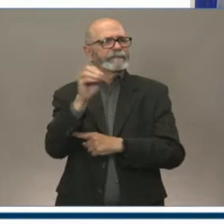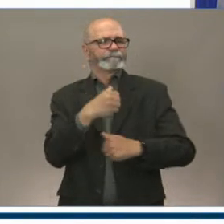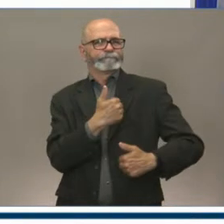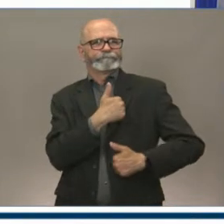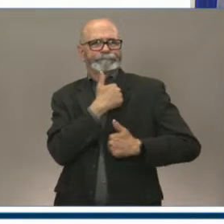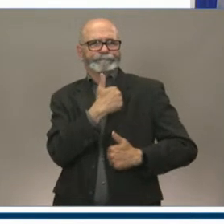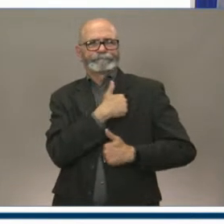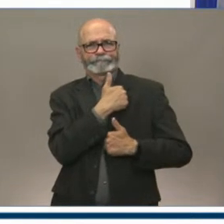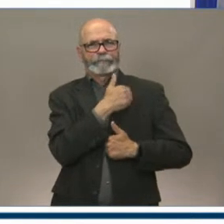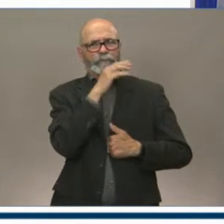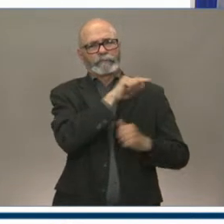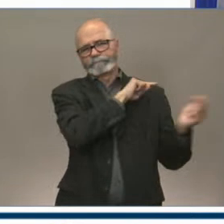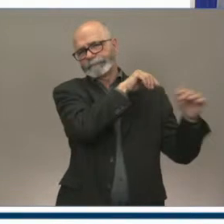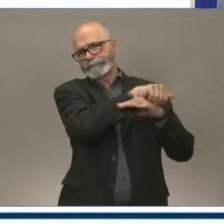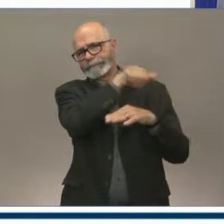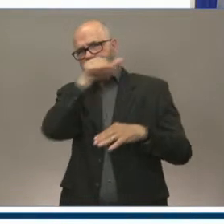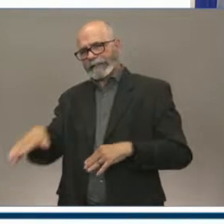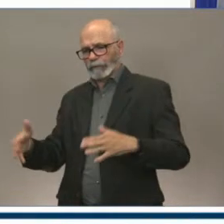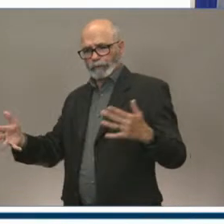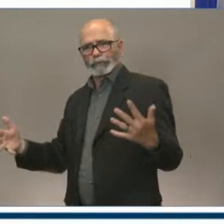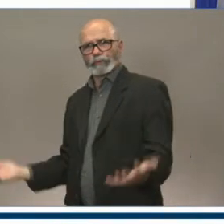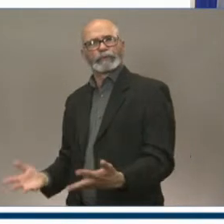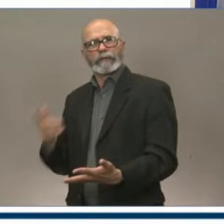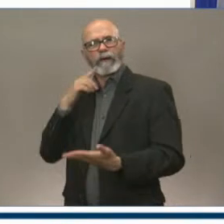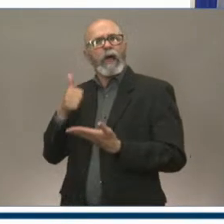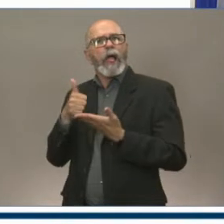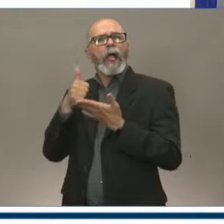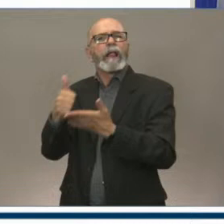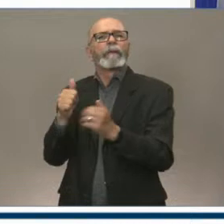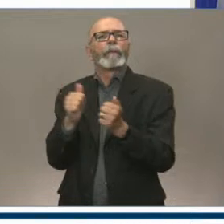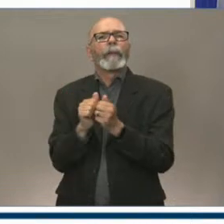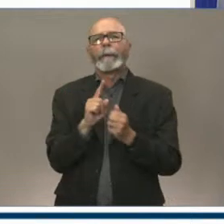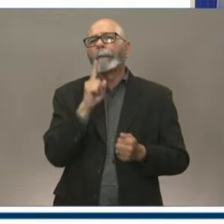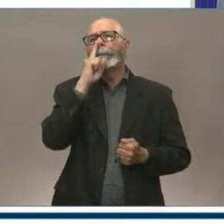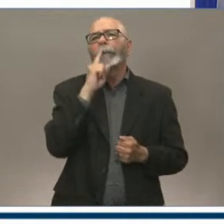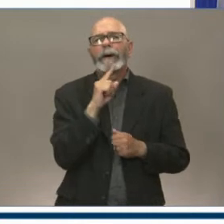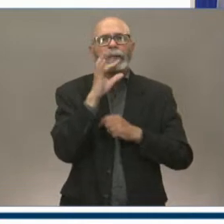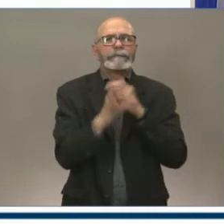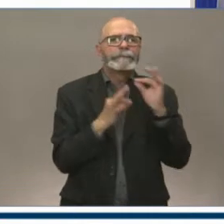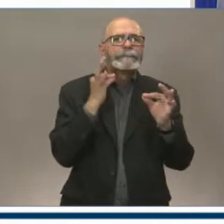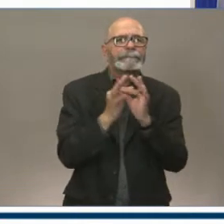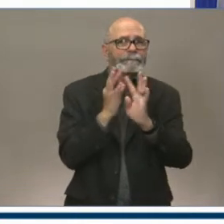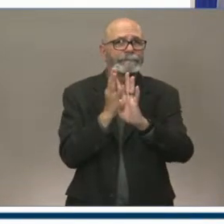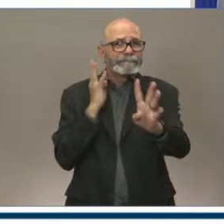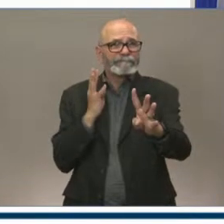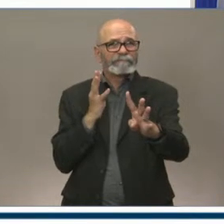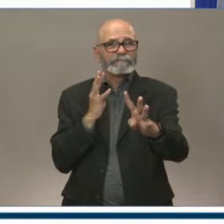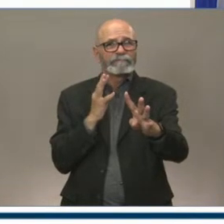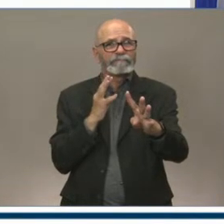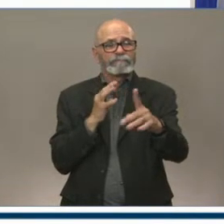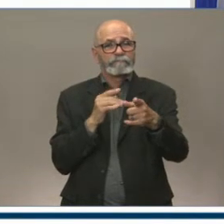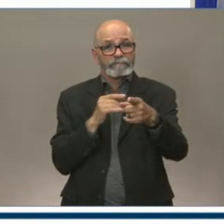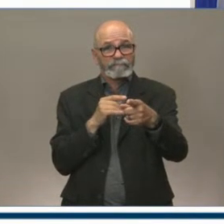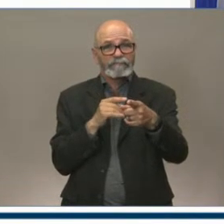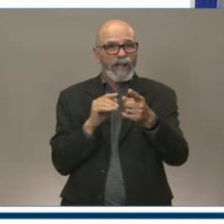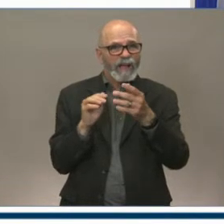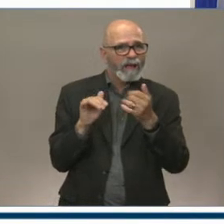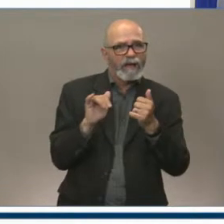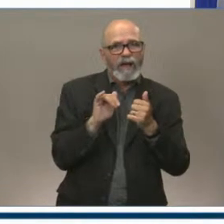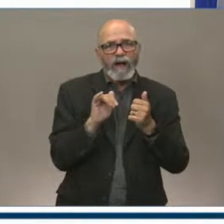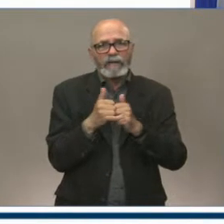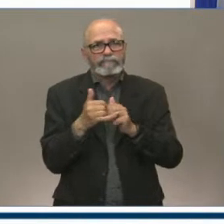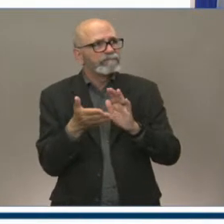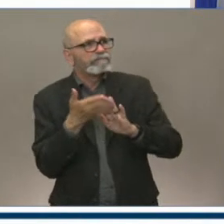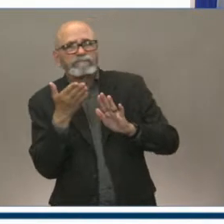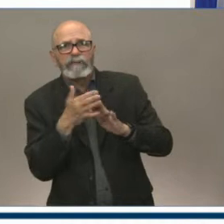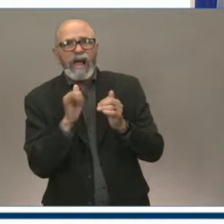testing. Just for either one of you, I guess, how will they be utilized once they get on the ground, and when will they be in Nova Scotia